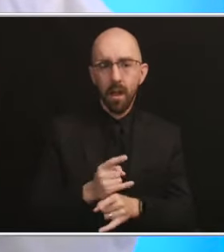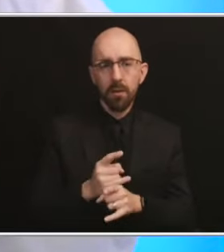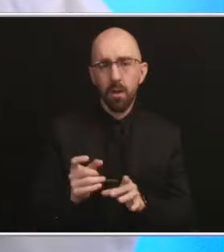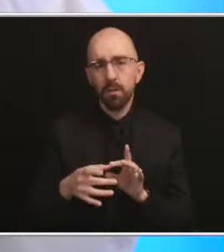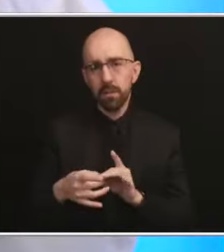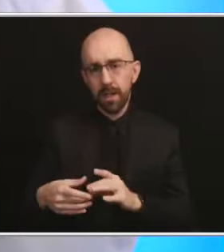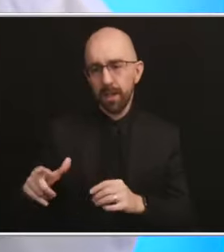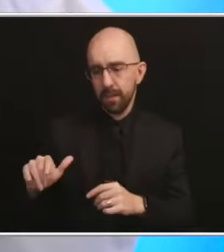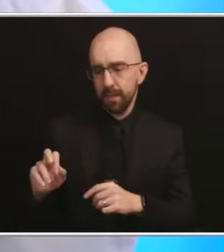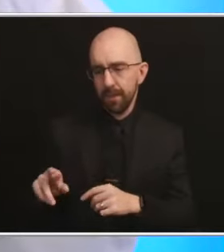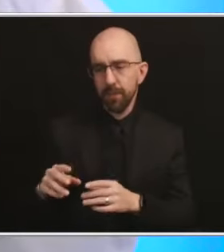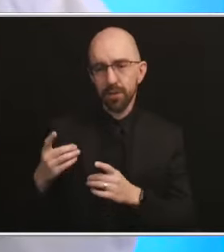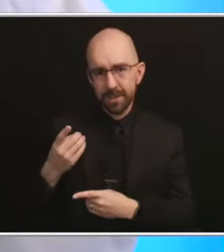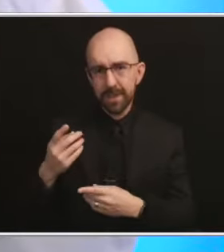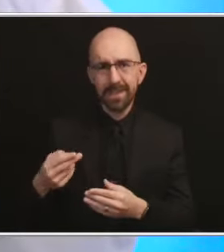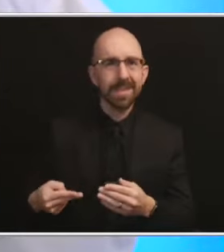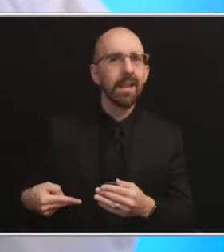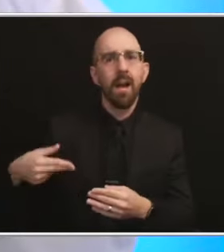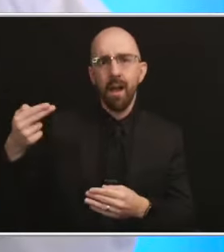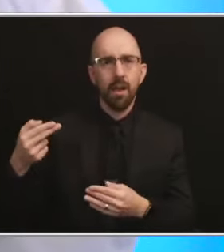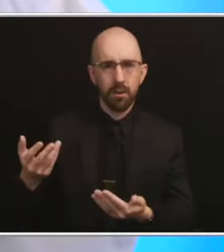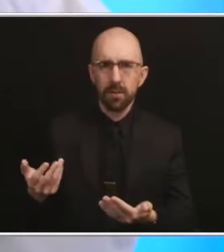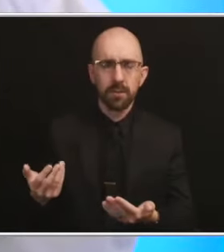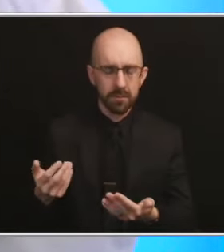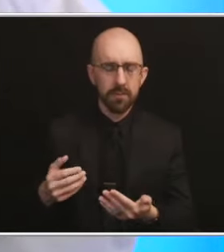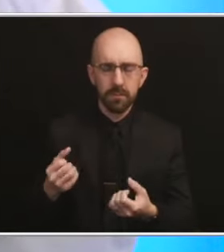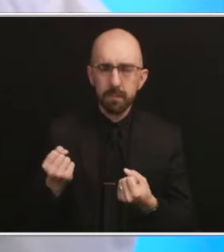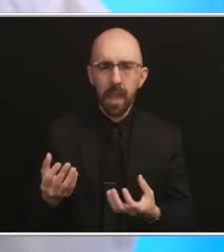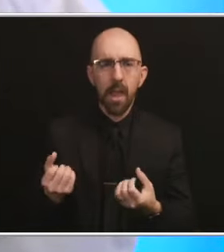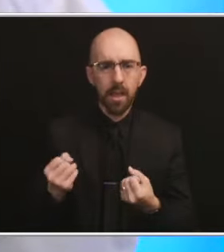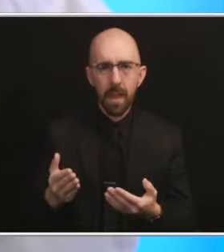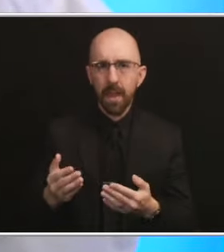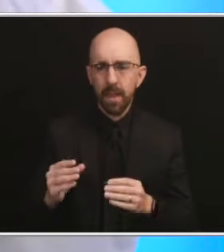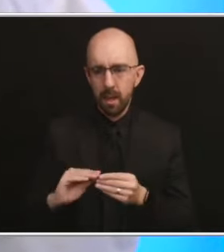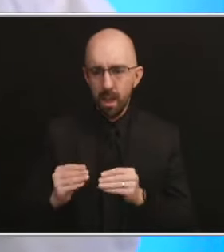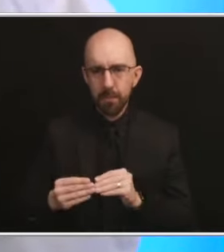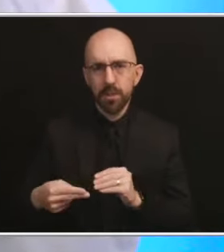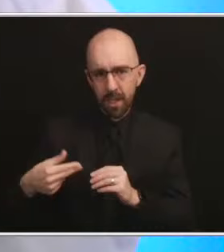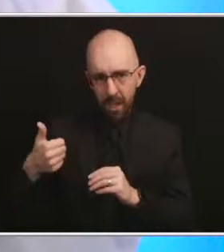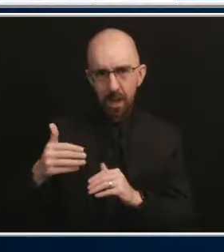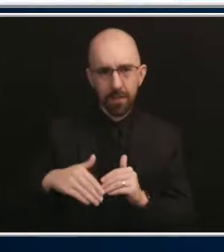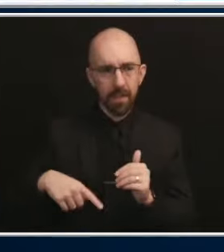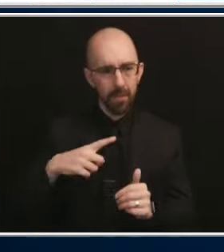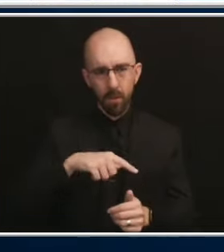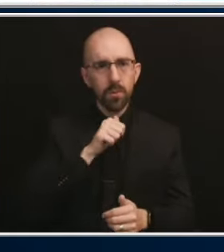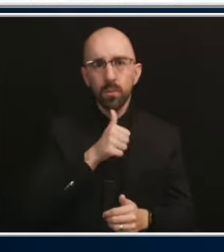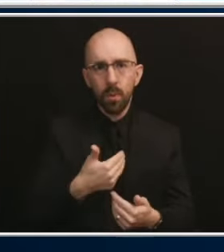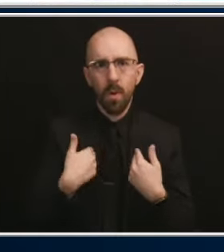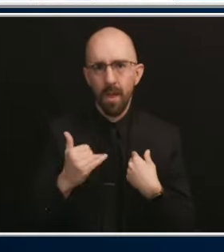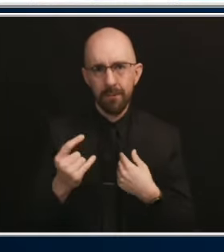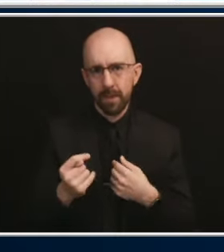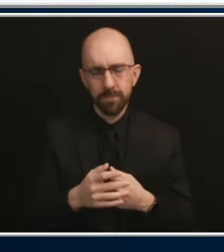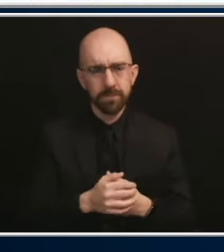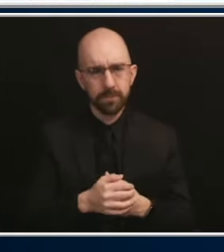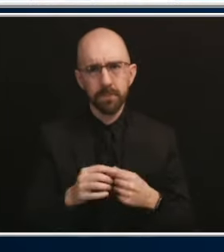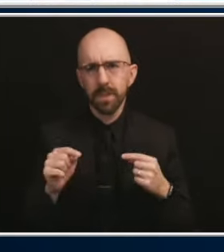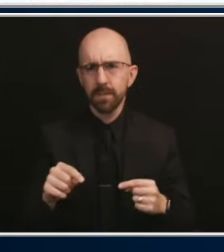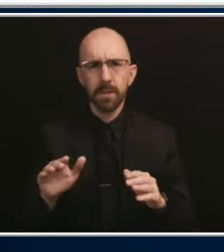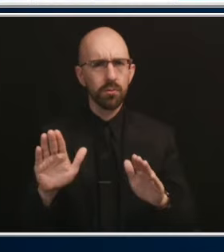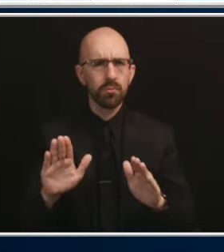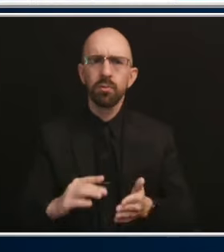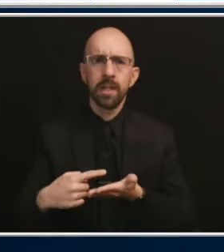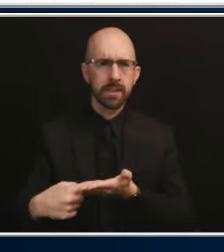is so much higher. I mean, many, many-fold higher than people who don't have liver disease. All right, well, this has been a great discussion,